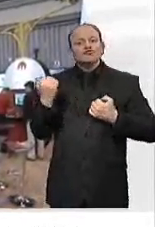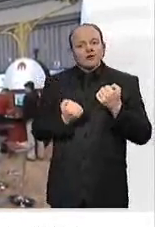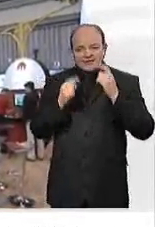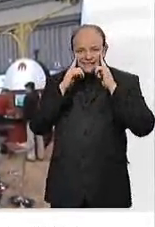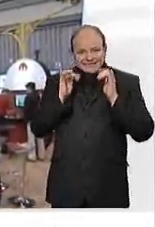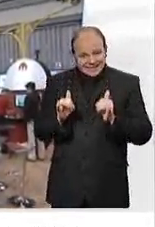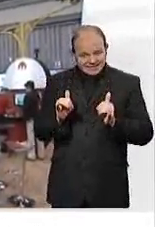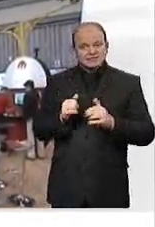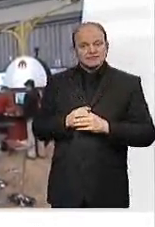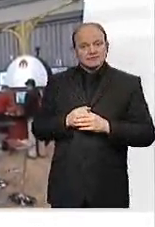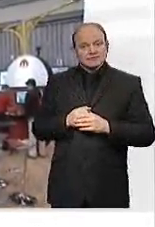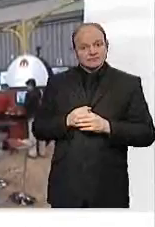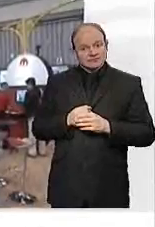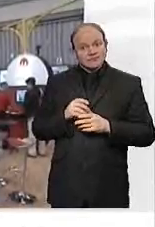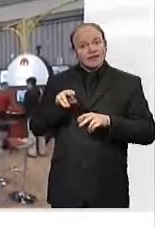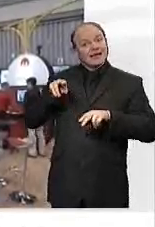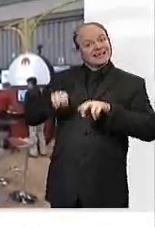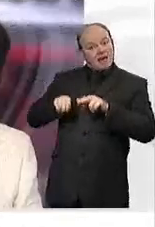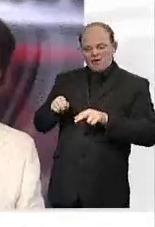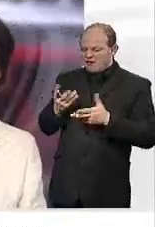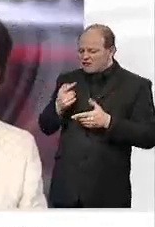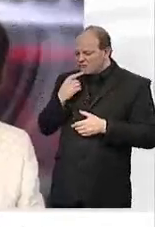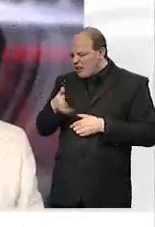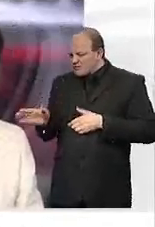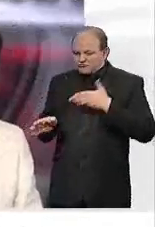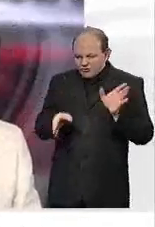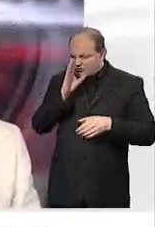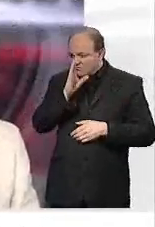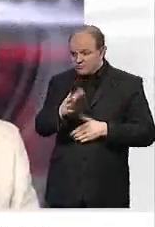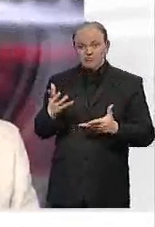as much guidance from examiners. Fiona Trott there in Birmingham now.